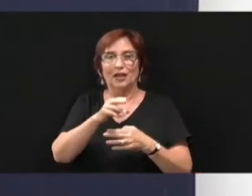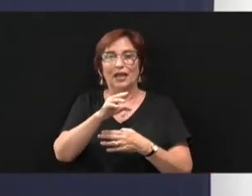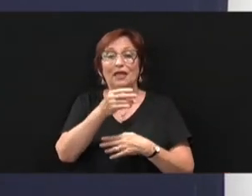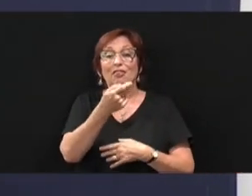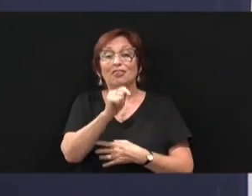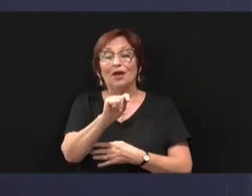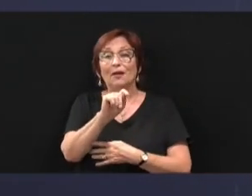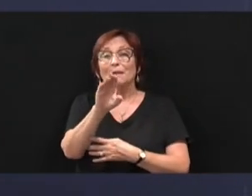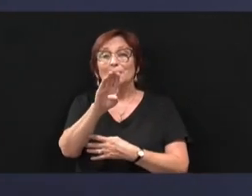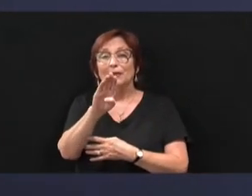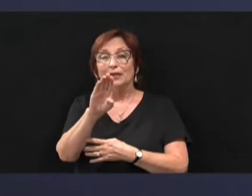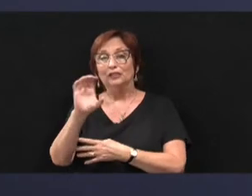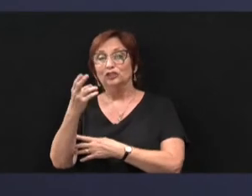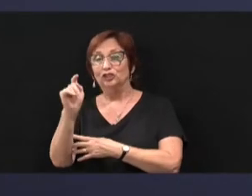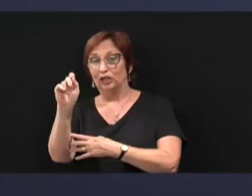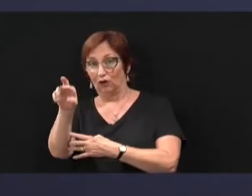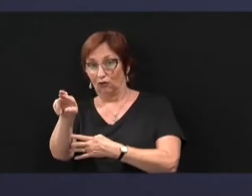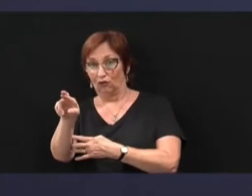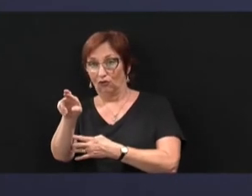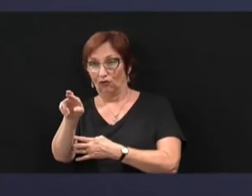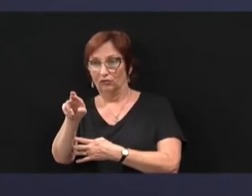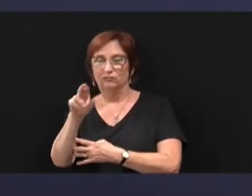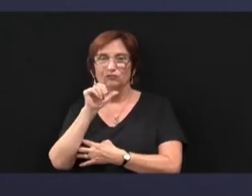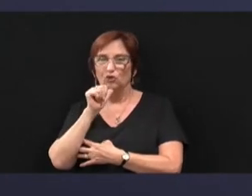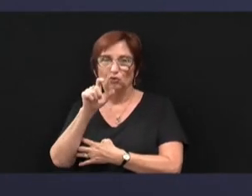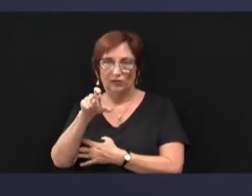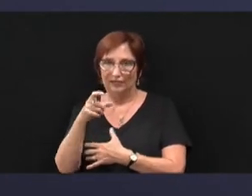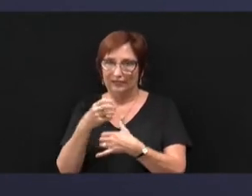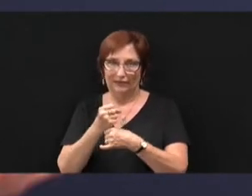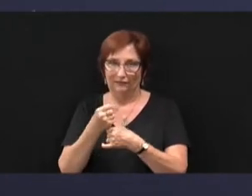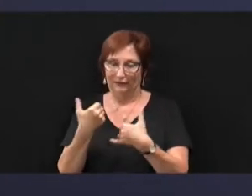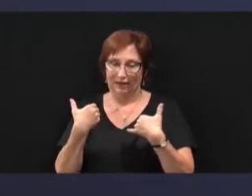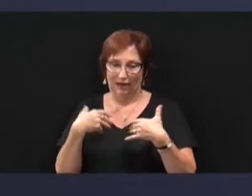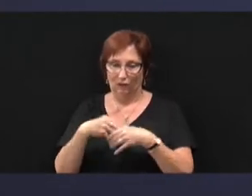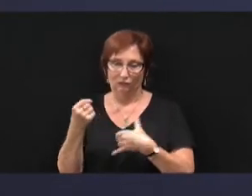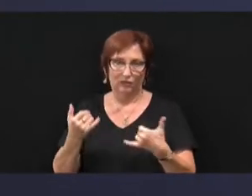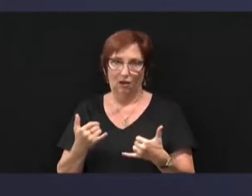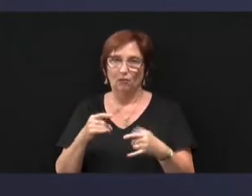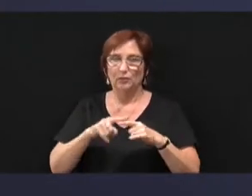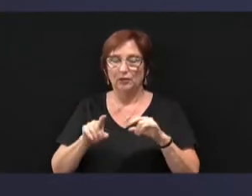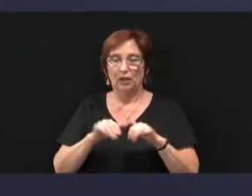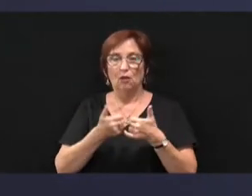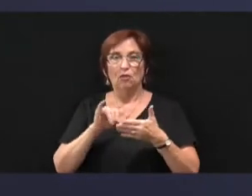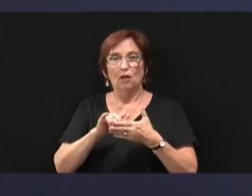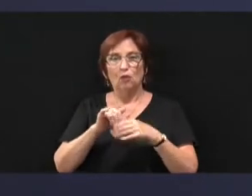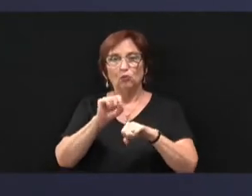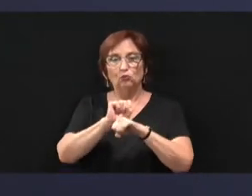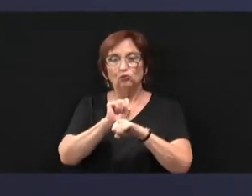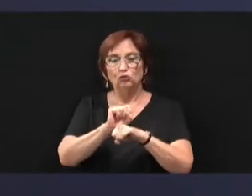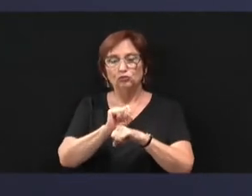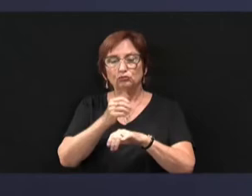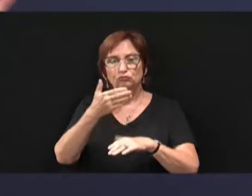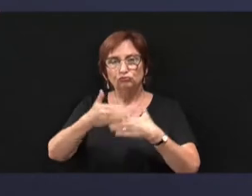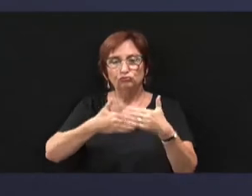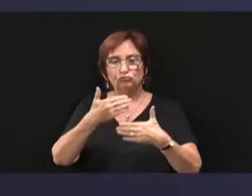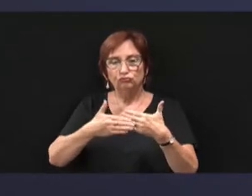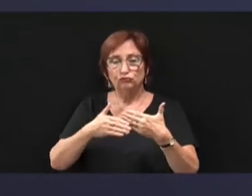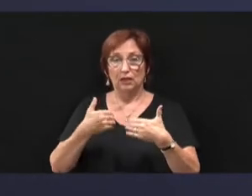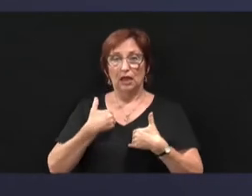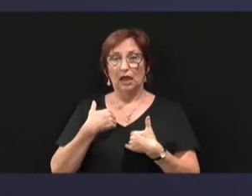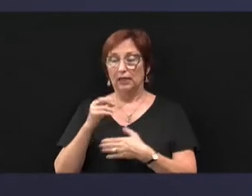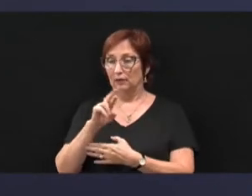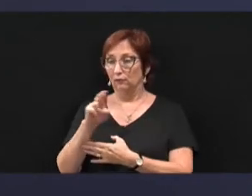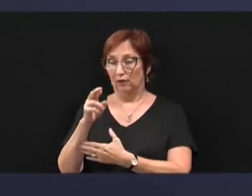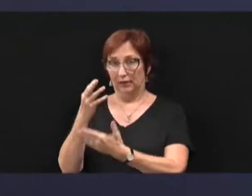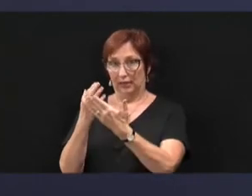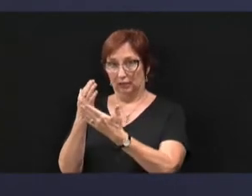don't have to get it out now, but in a minute I will have you get it out. And the way the B checker works, I am right-handed, so I'm